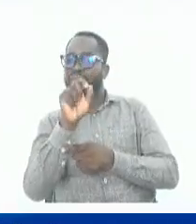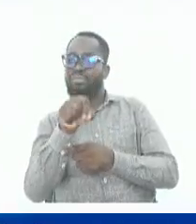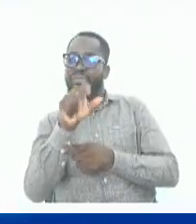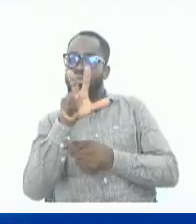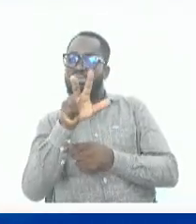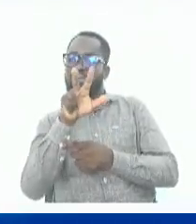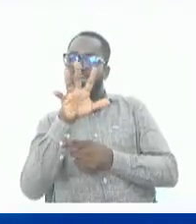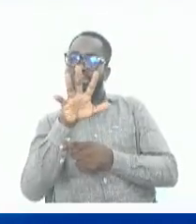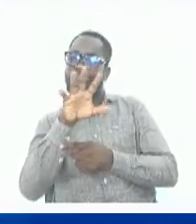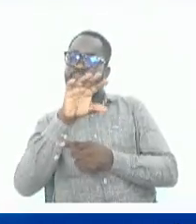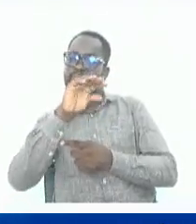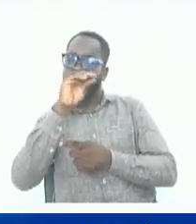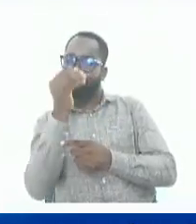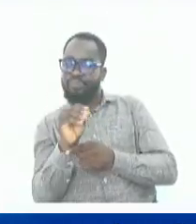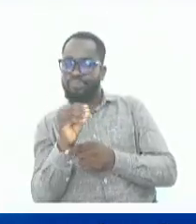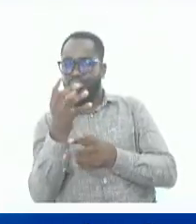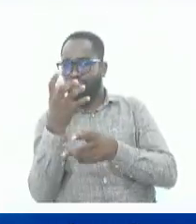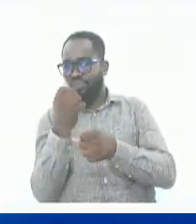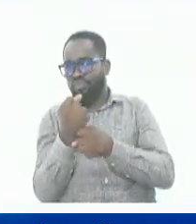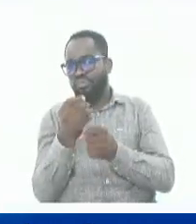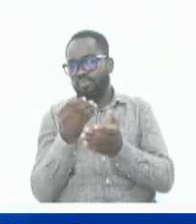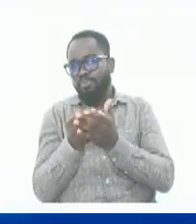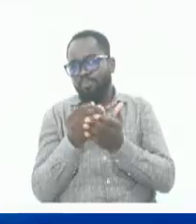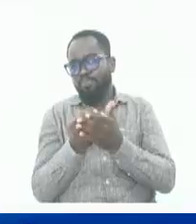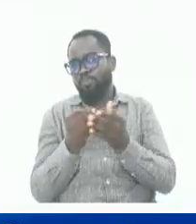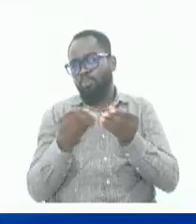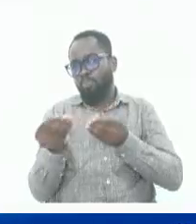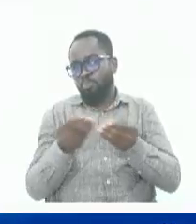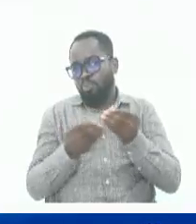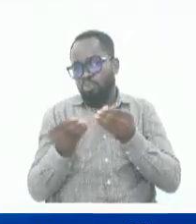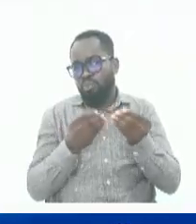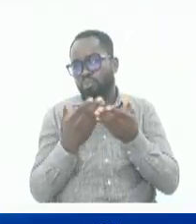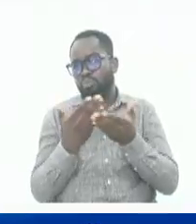53.33% of its holdings in money market instruments,